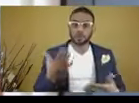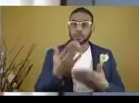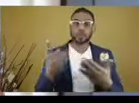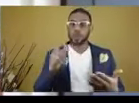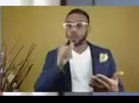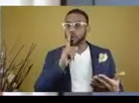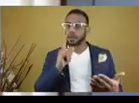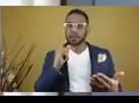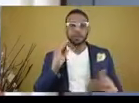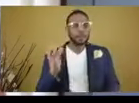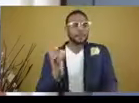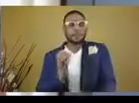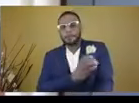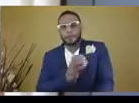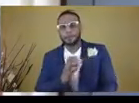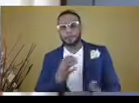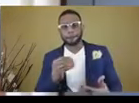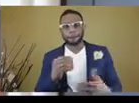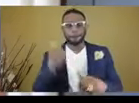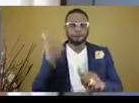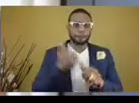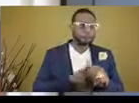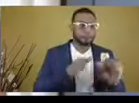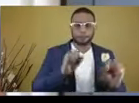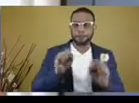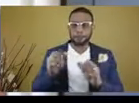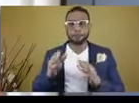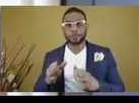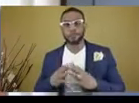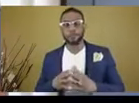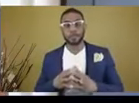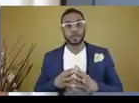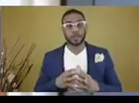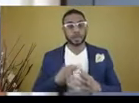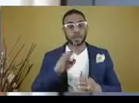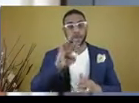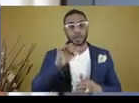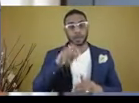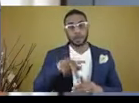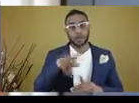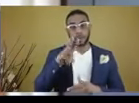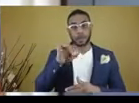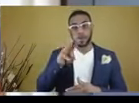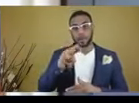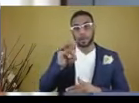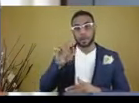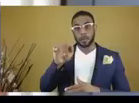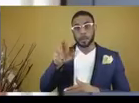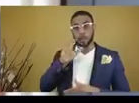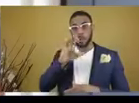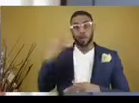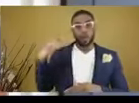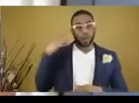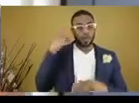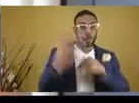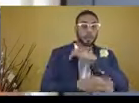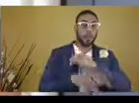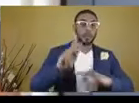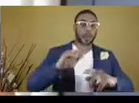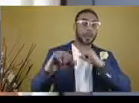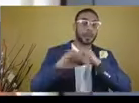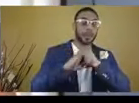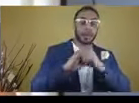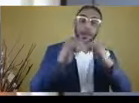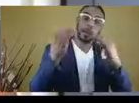just powerful in every possible sense. Bishop William Barber, who is the co-chair of the Poor People's Campaign. Now,